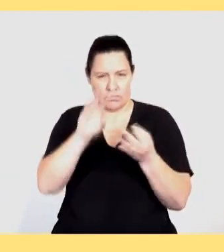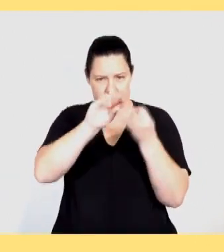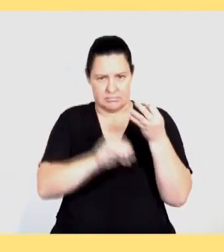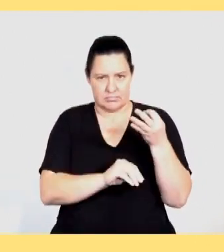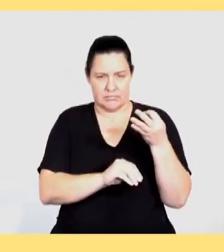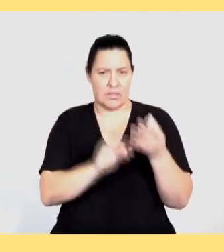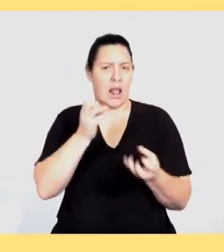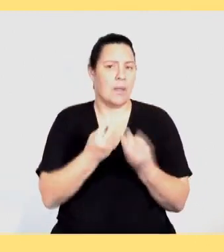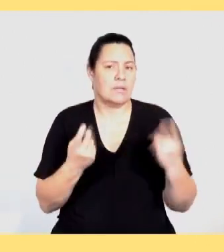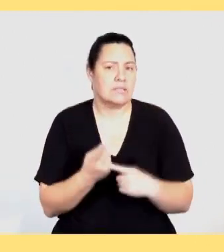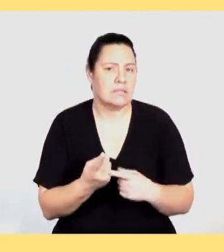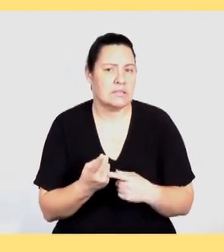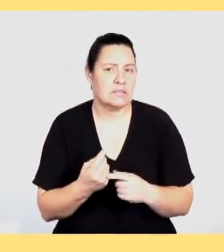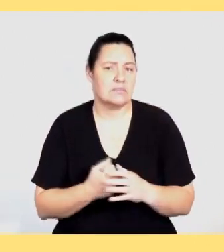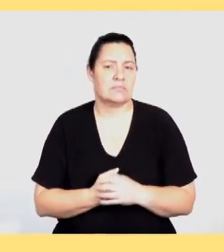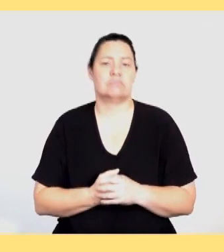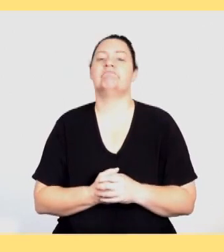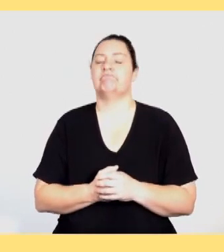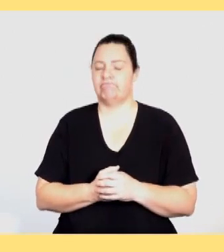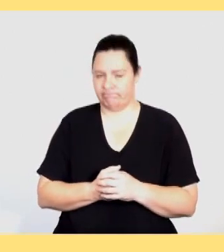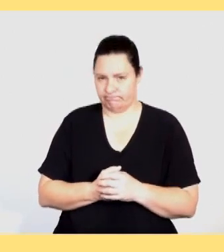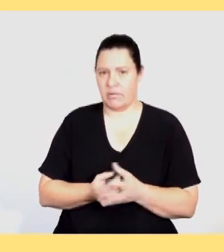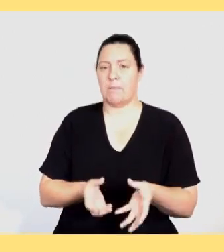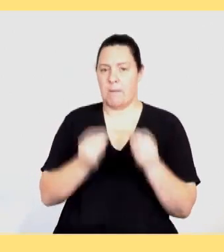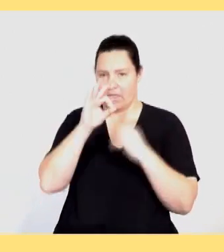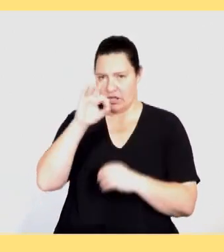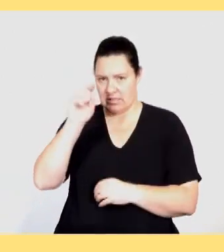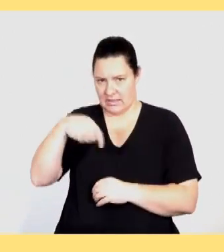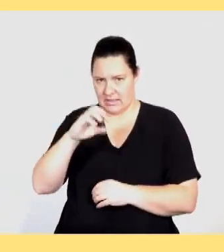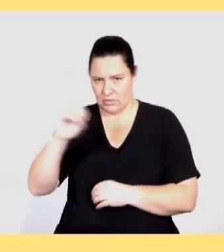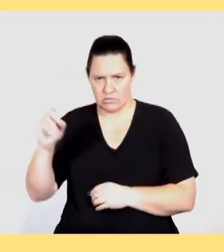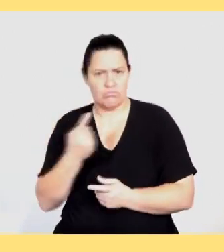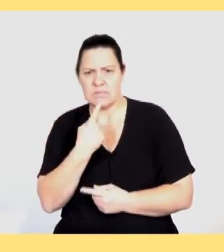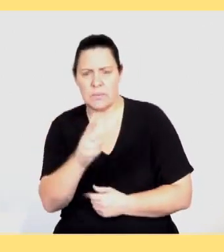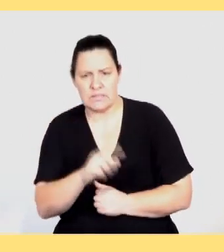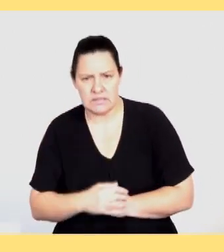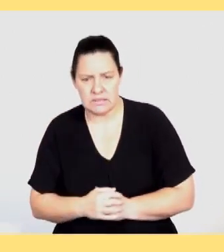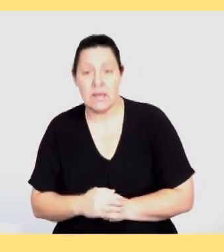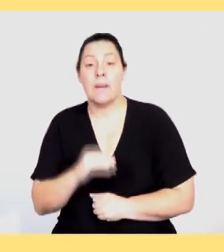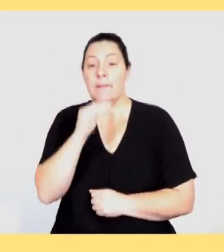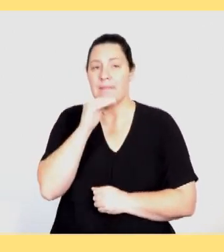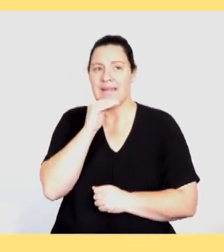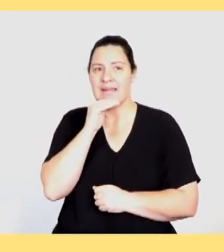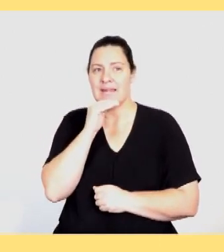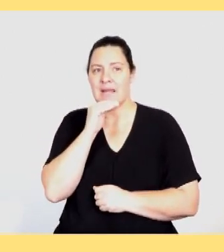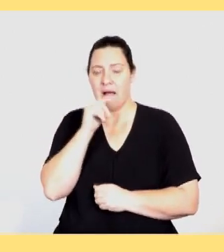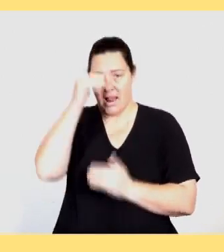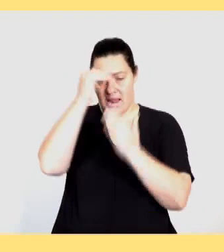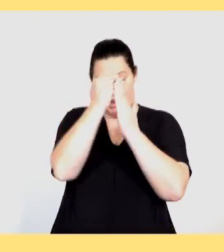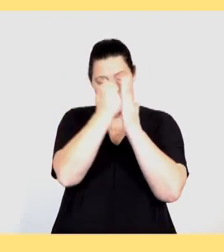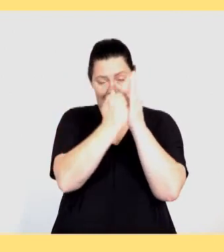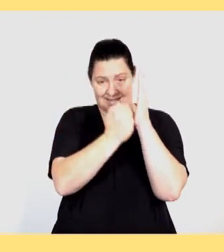them in. How much do you get? All right, you're getting 30,000. What does it say? That means